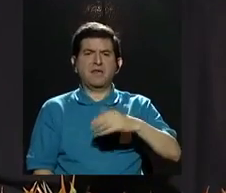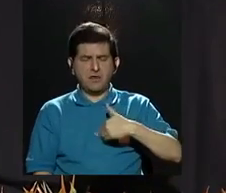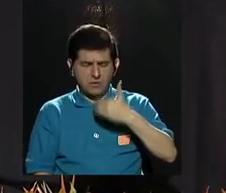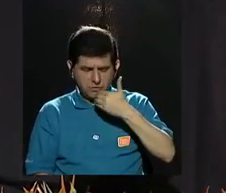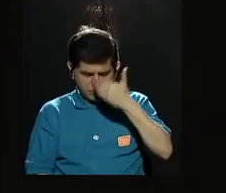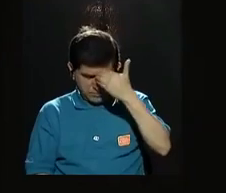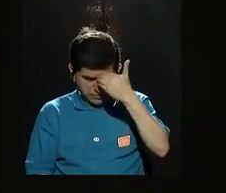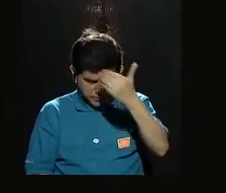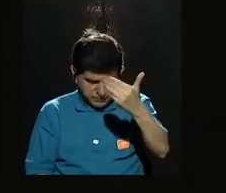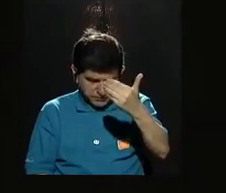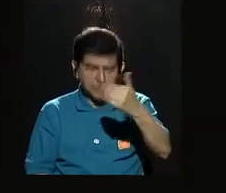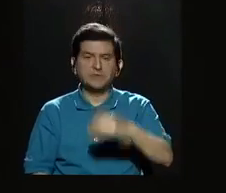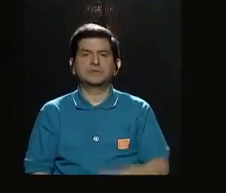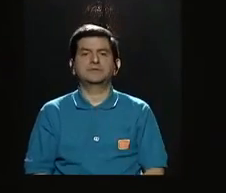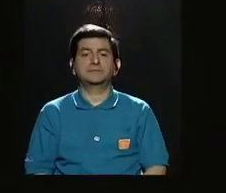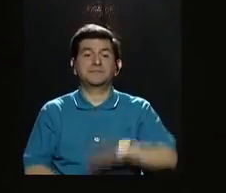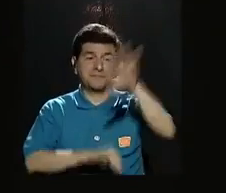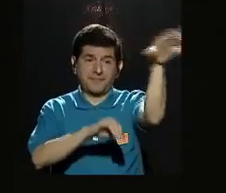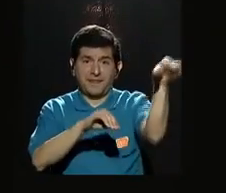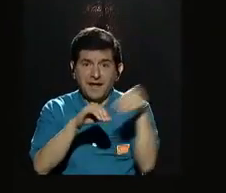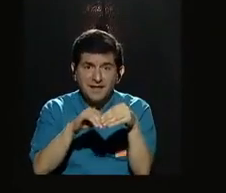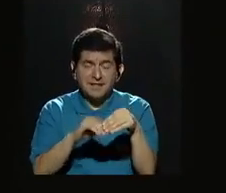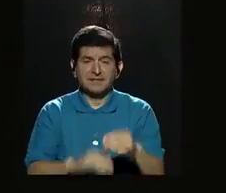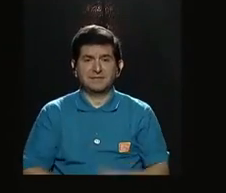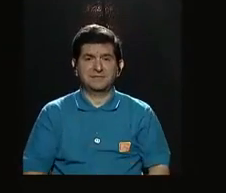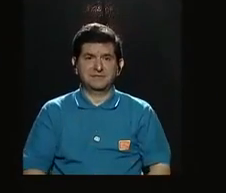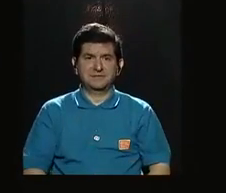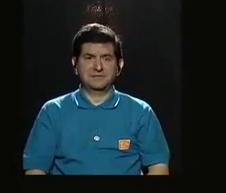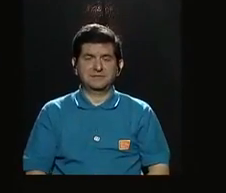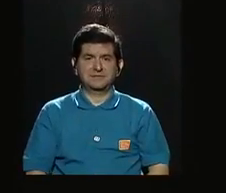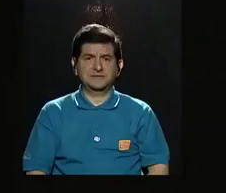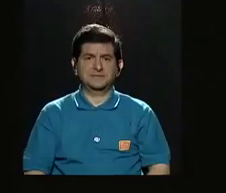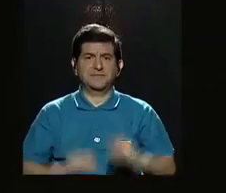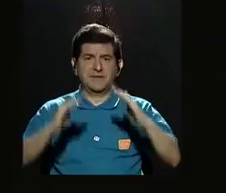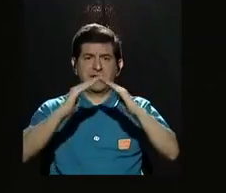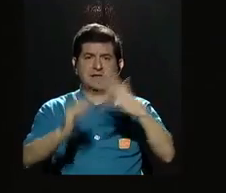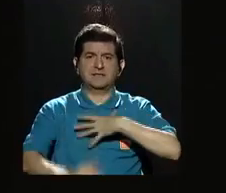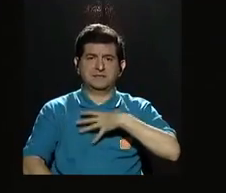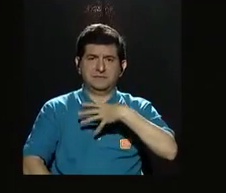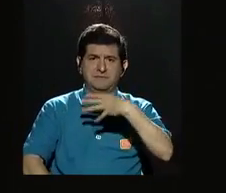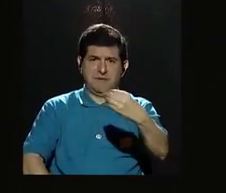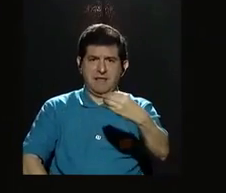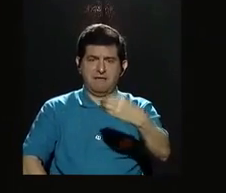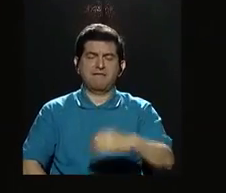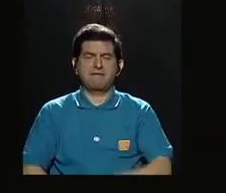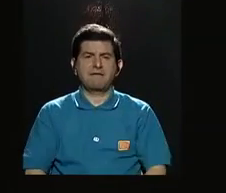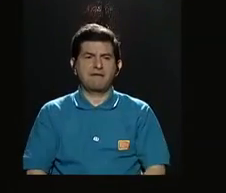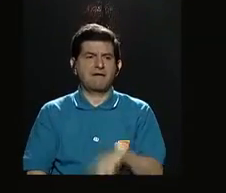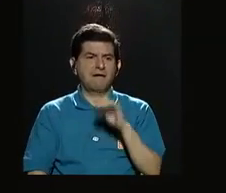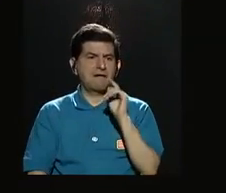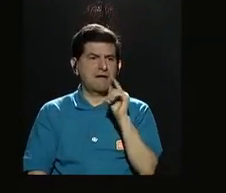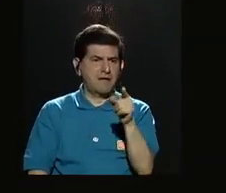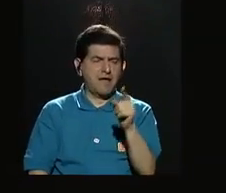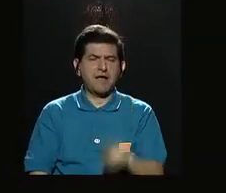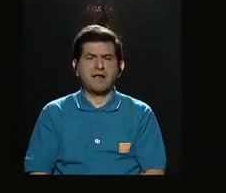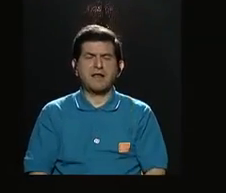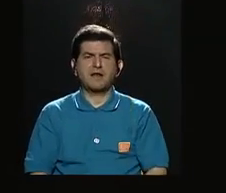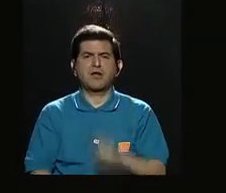Moreover, the White House, with its ever-rotating